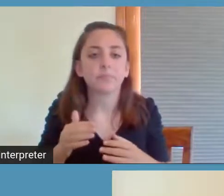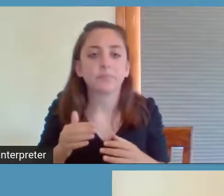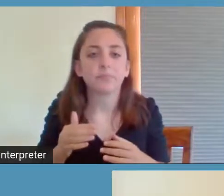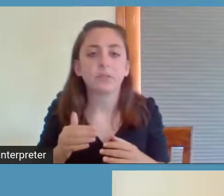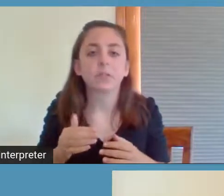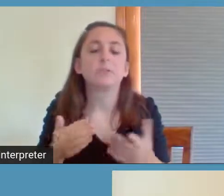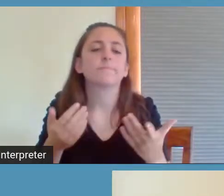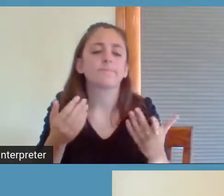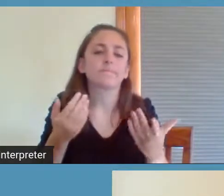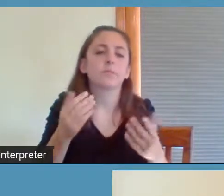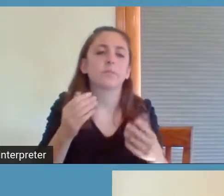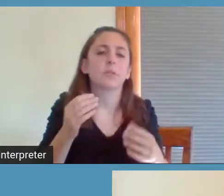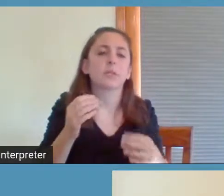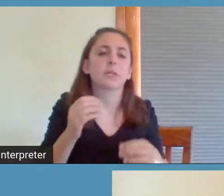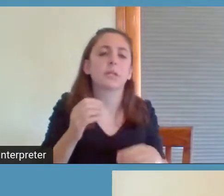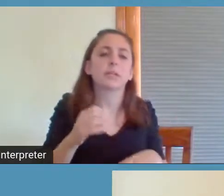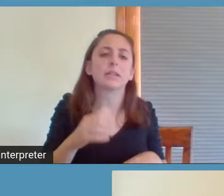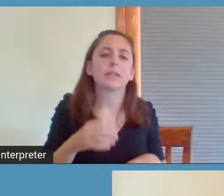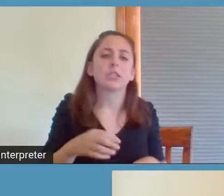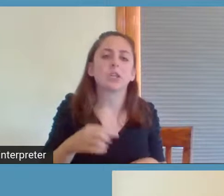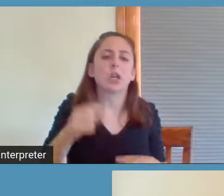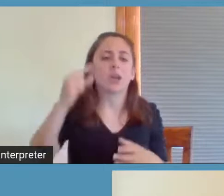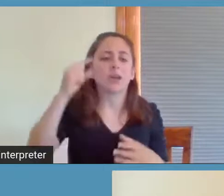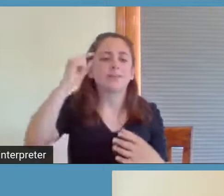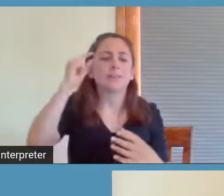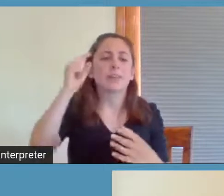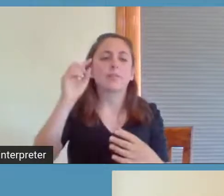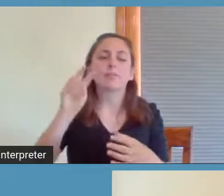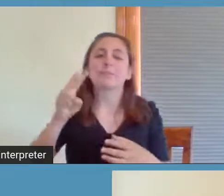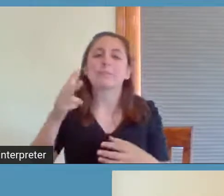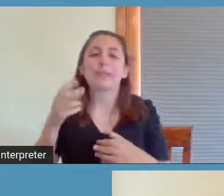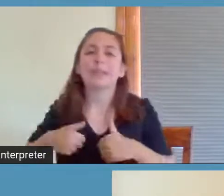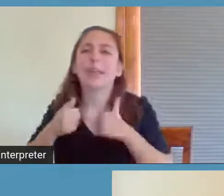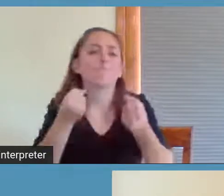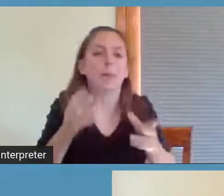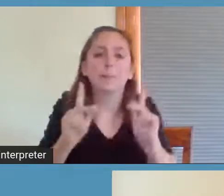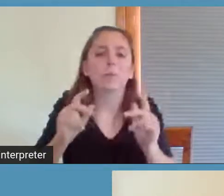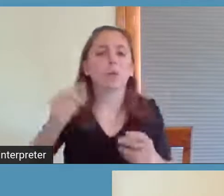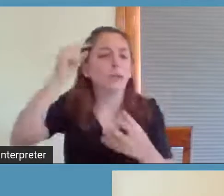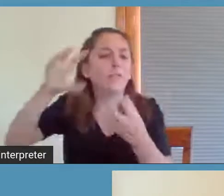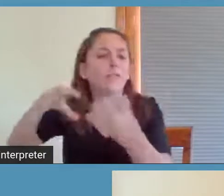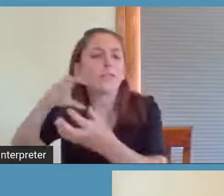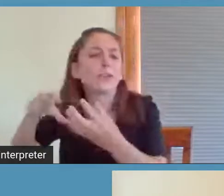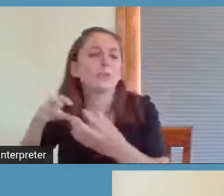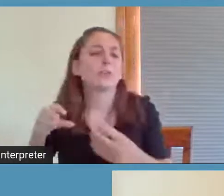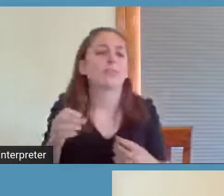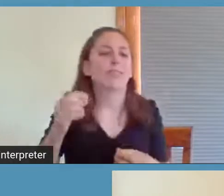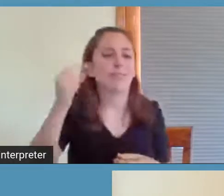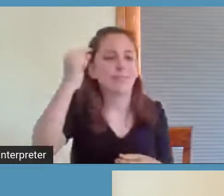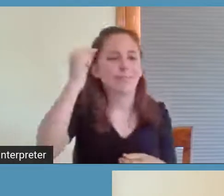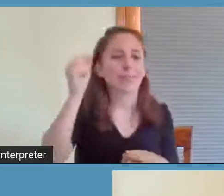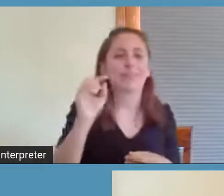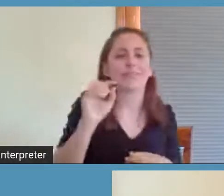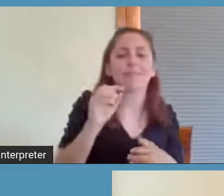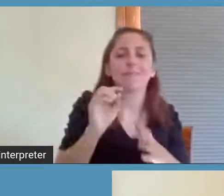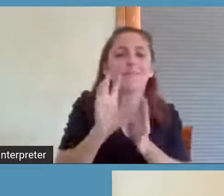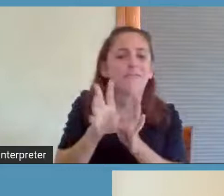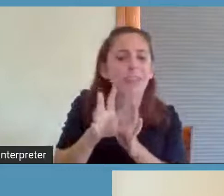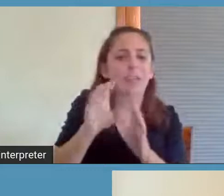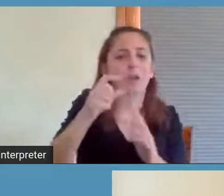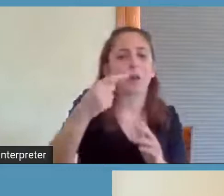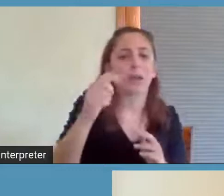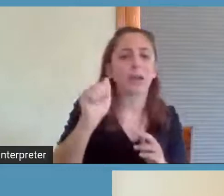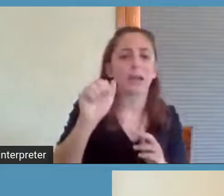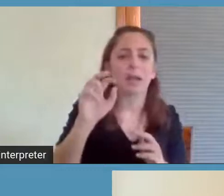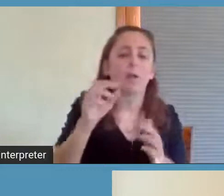There's a lot of confusion about Second Life for a long time because a lot of people thought it was a video game. You see the avatar, you see people moving